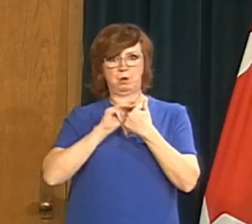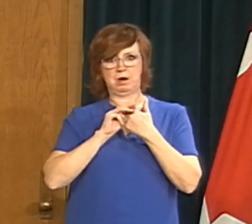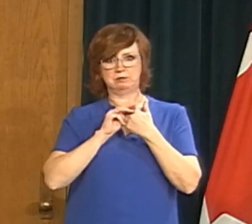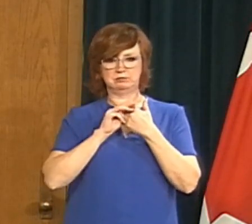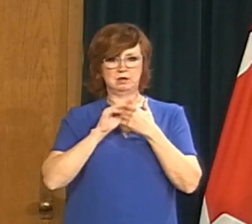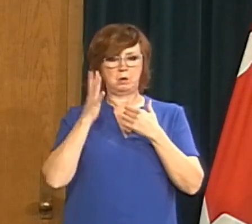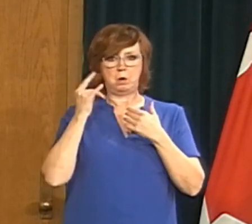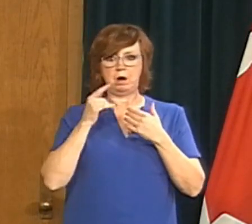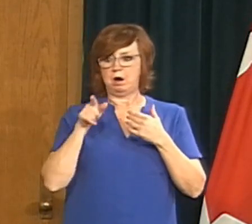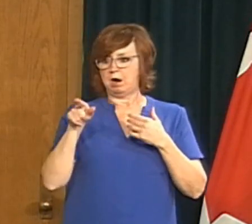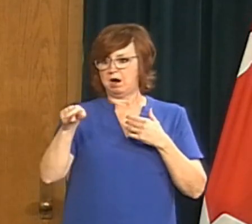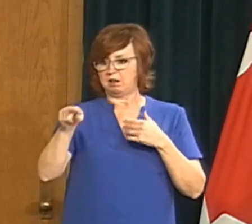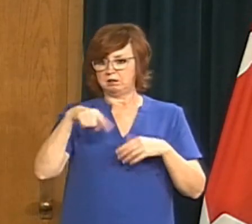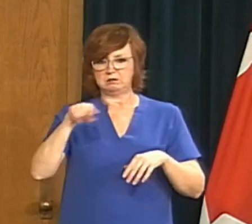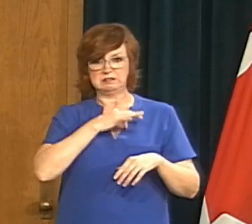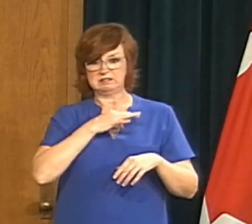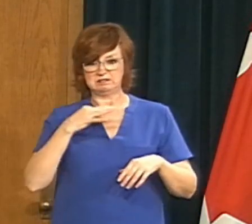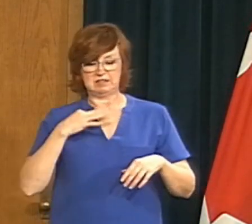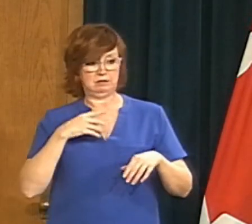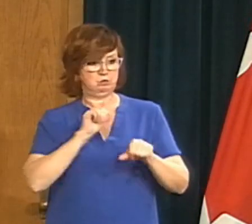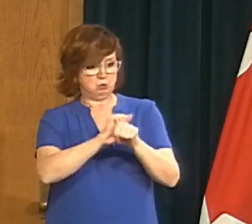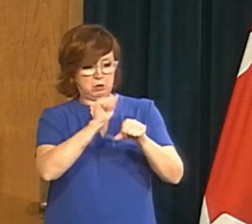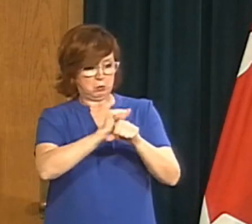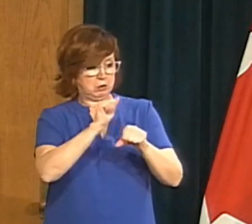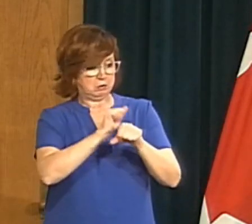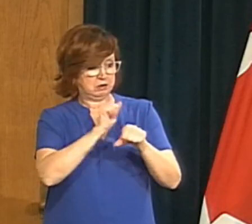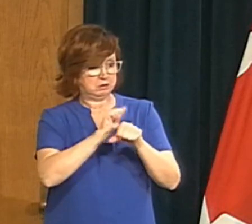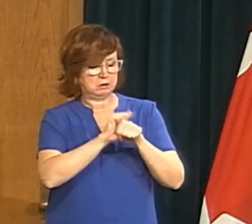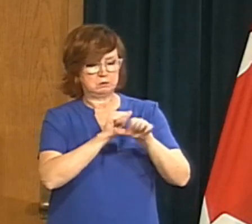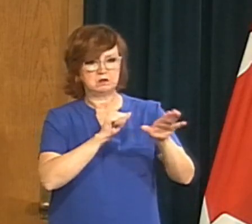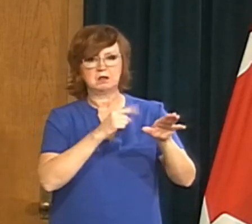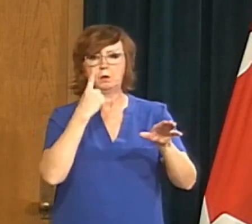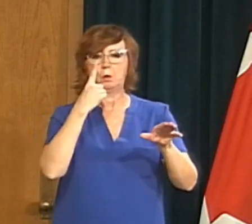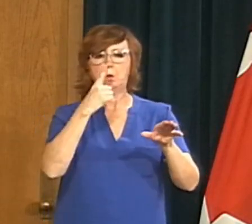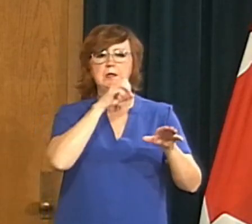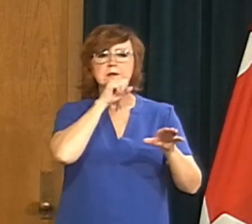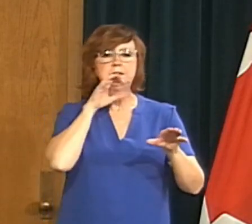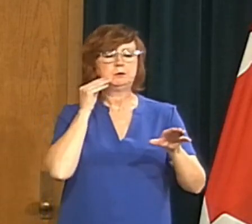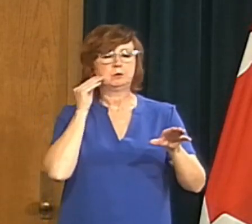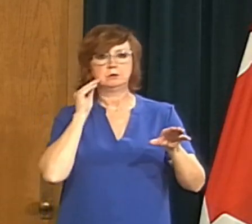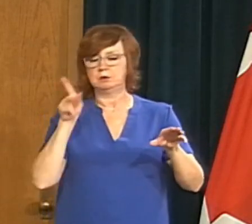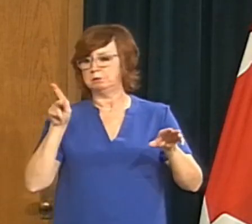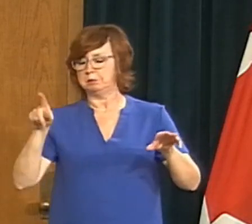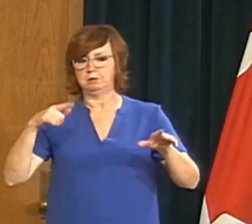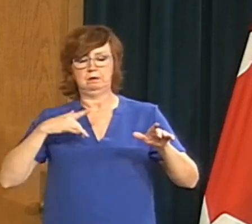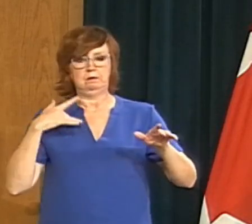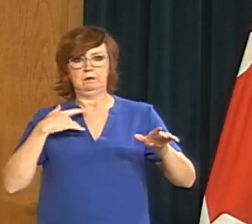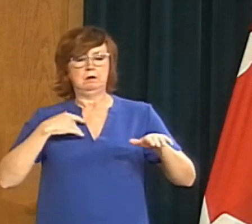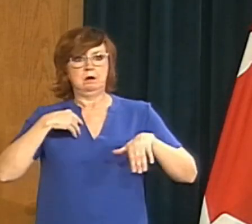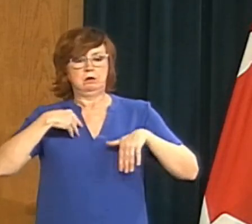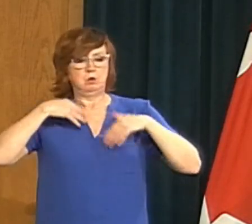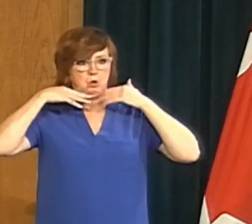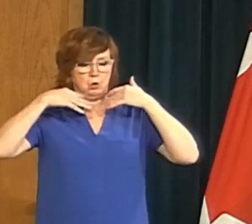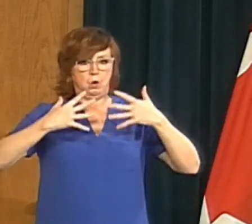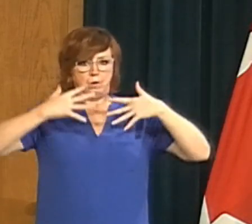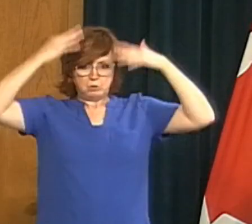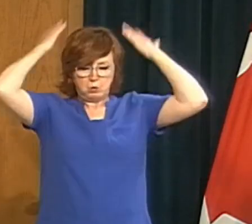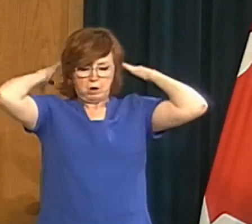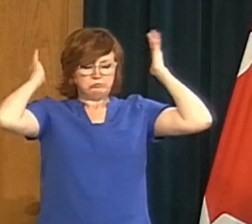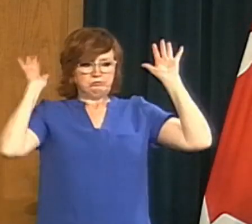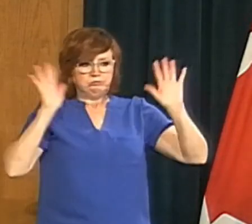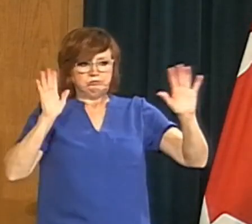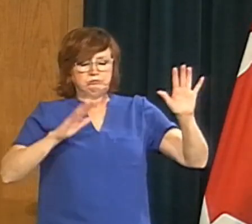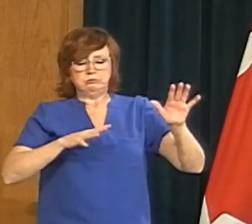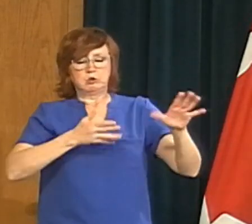understaffed. Have you noticed that problem, and was that in any way, was this an attempt